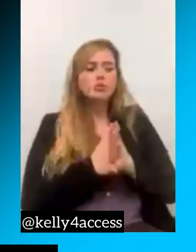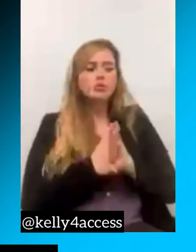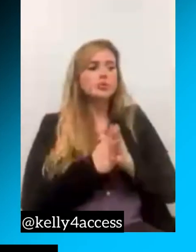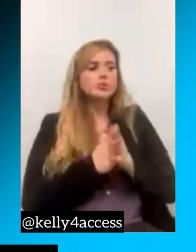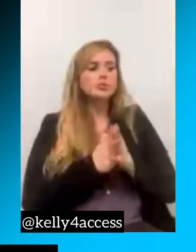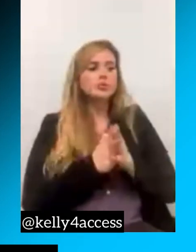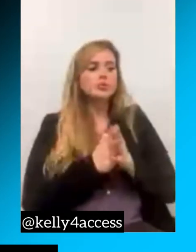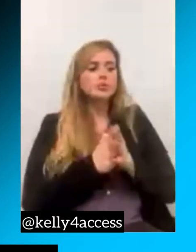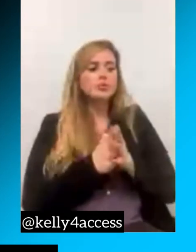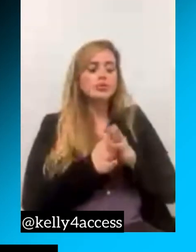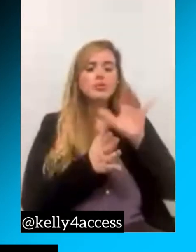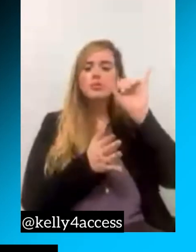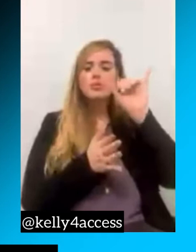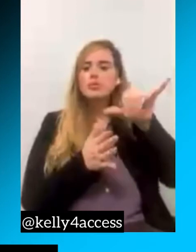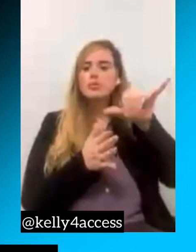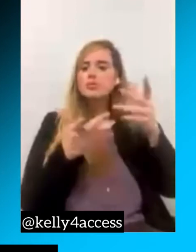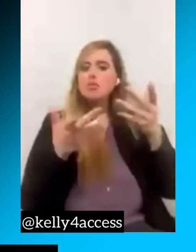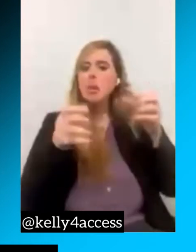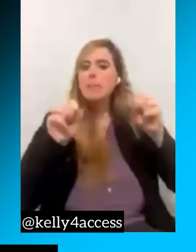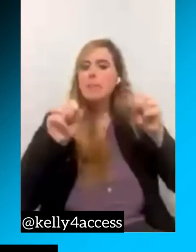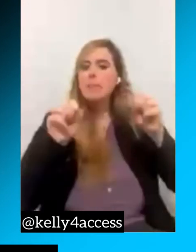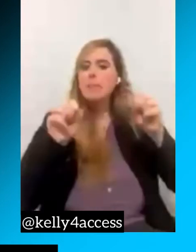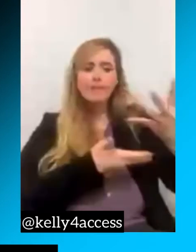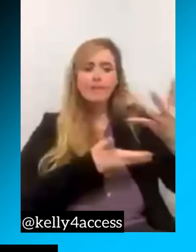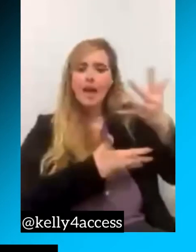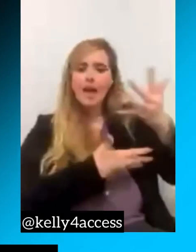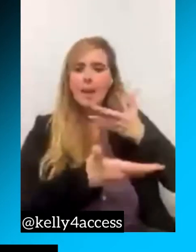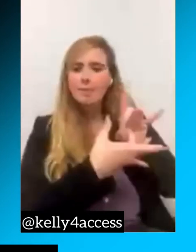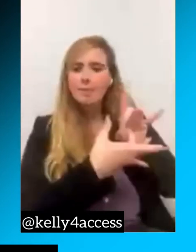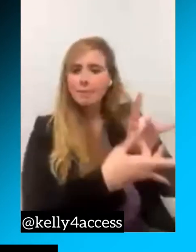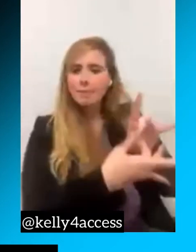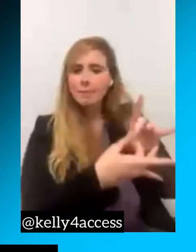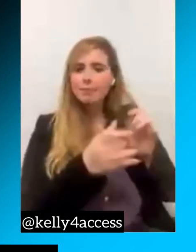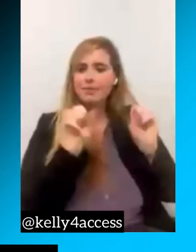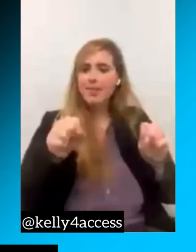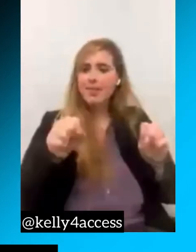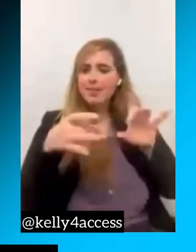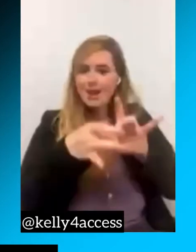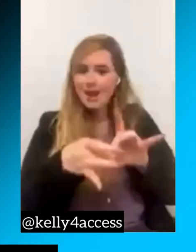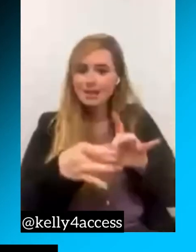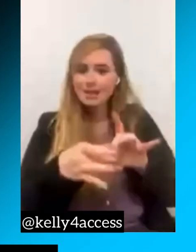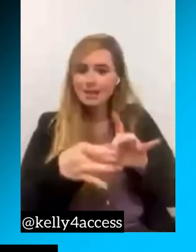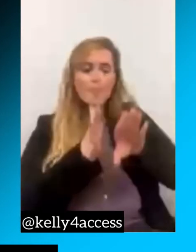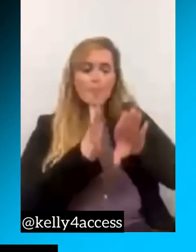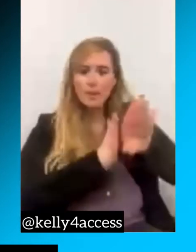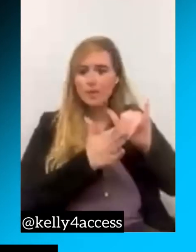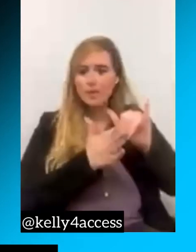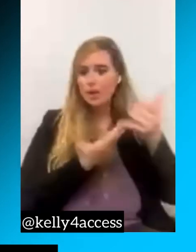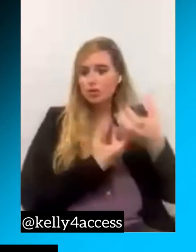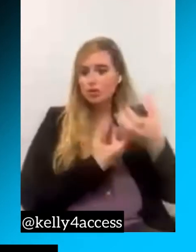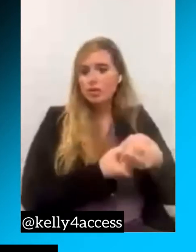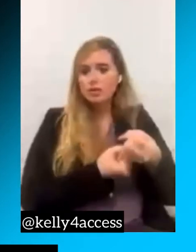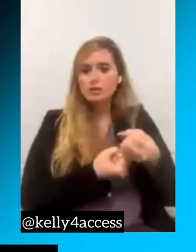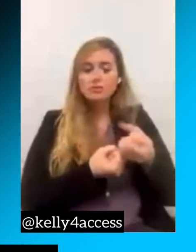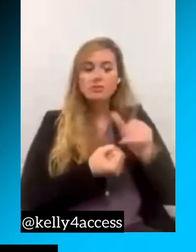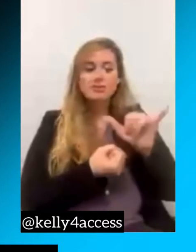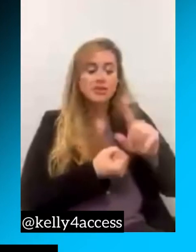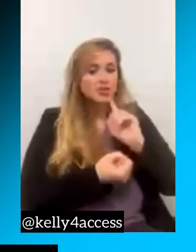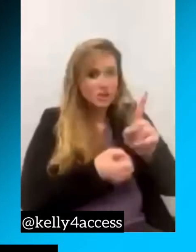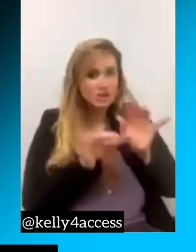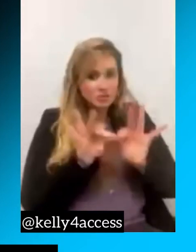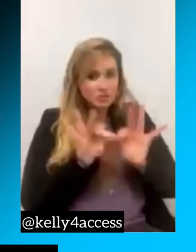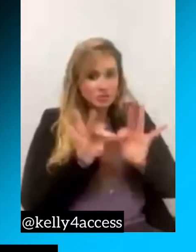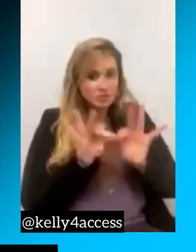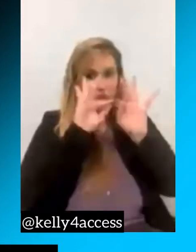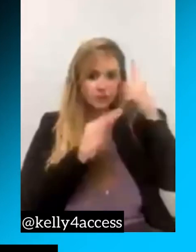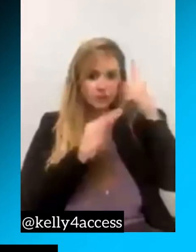It's that ability to vibe and be able to connect and build that that trust that is really essential for therapy and